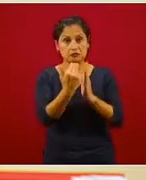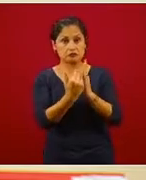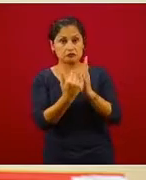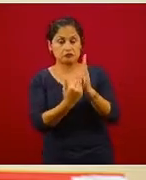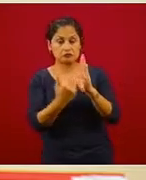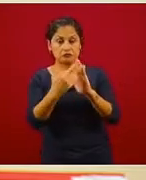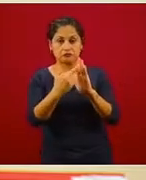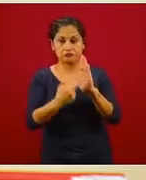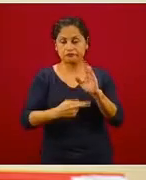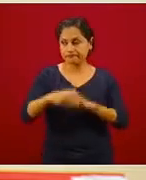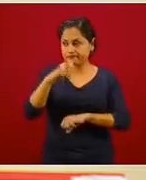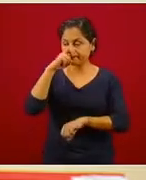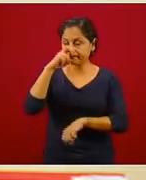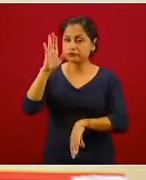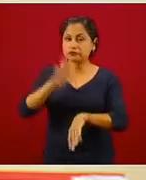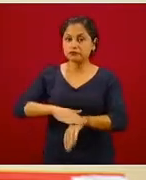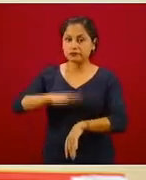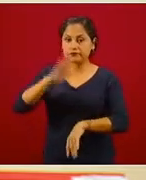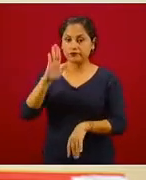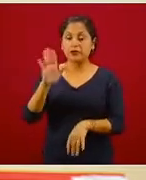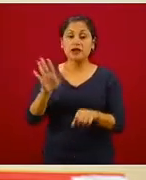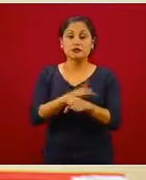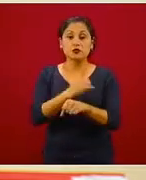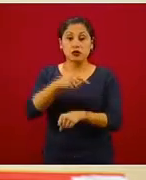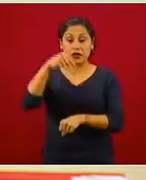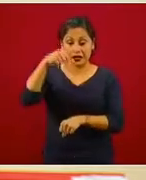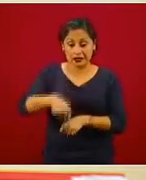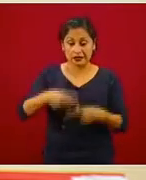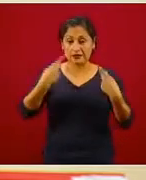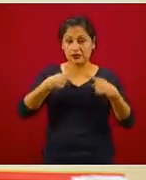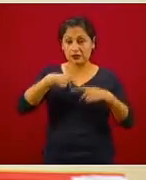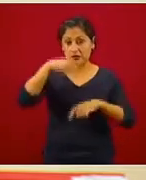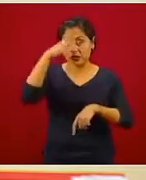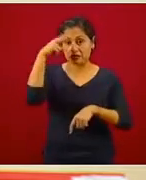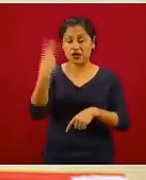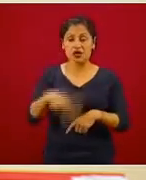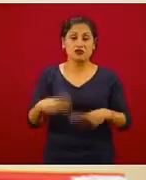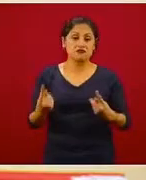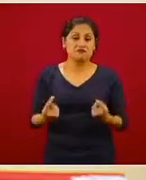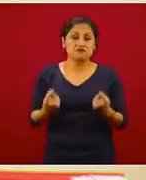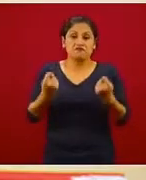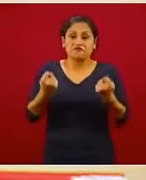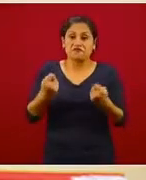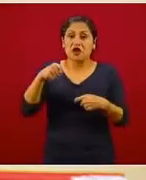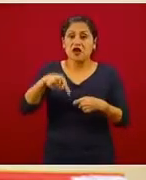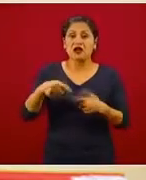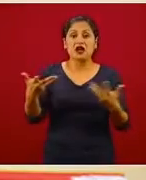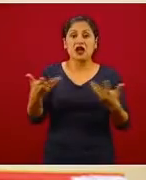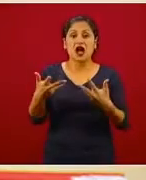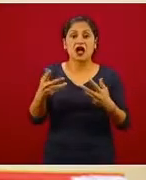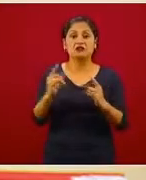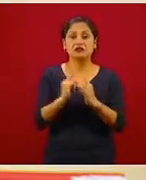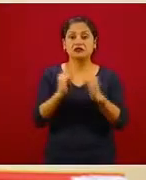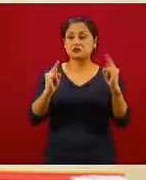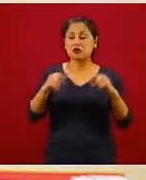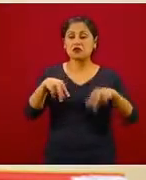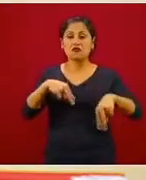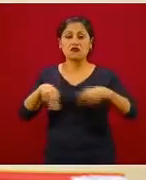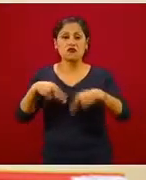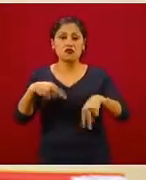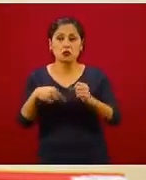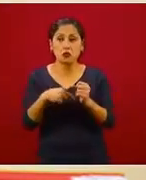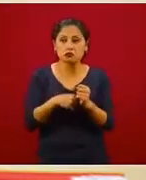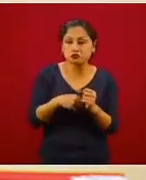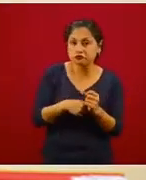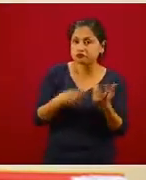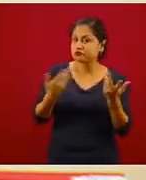Mexico cities saying that there will be an increase of this of the disease, and apparently the Mexican